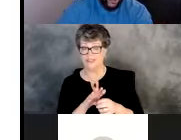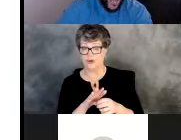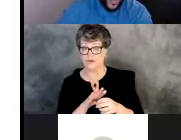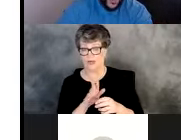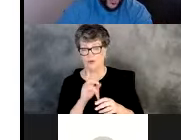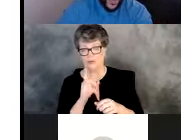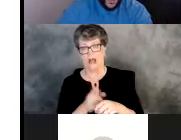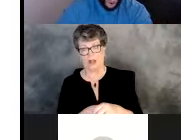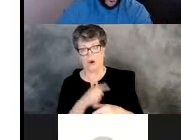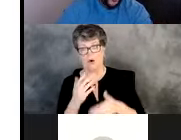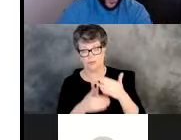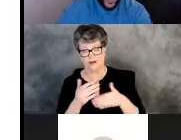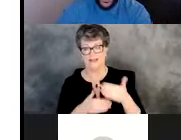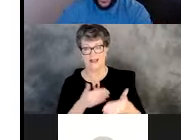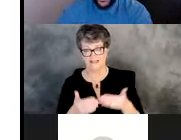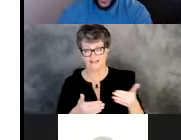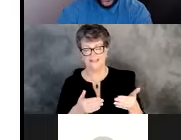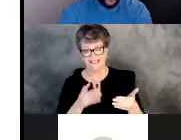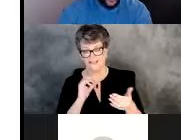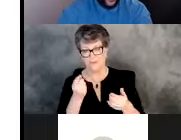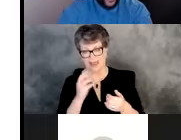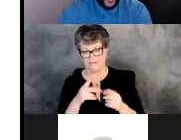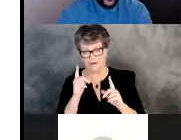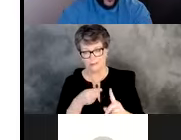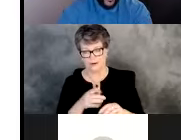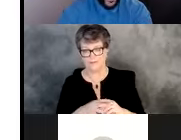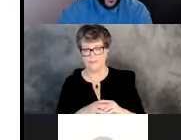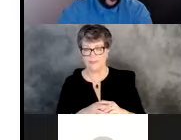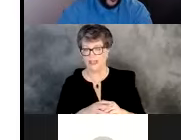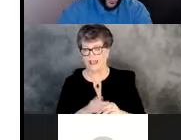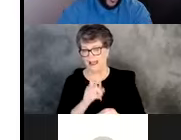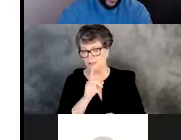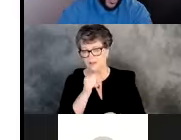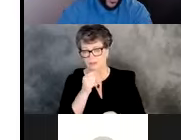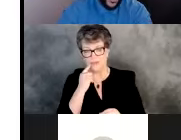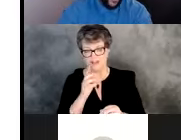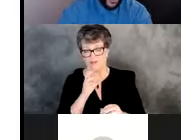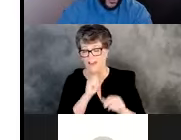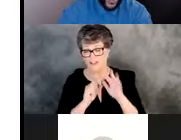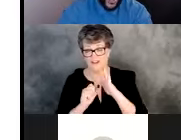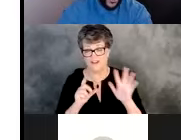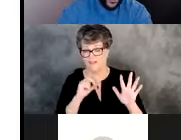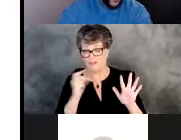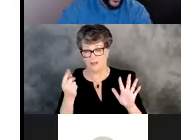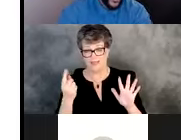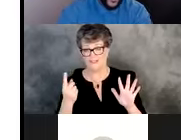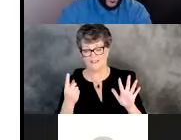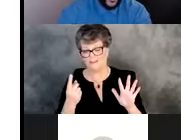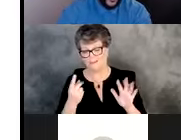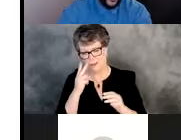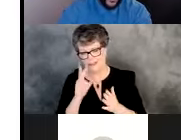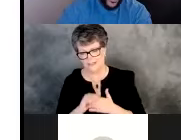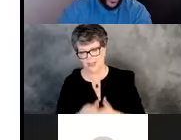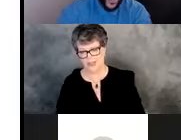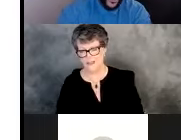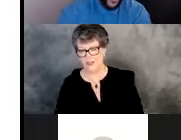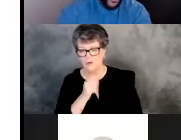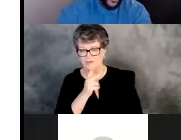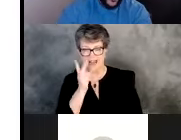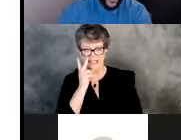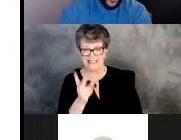long process if it ever got to that point. I certainly don't think for ages 5 to 11 that we will see that, because we haven't seen it. There's